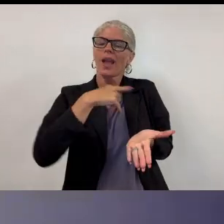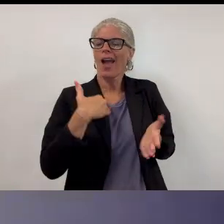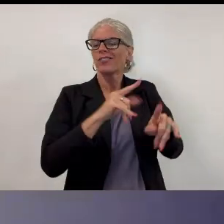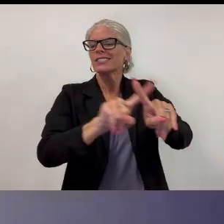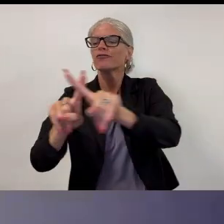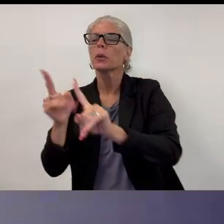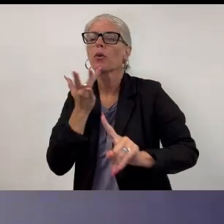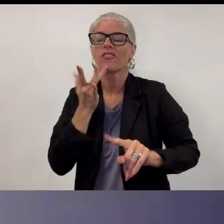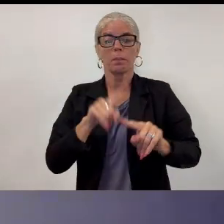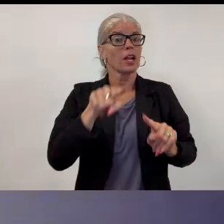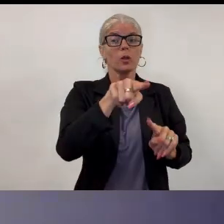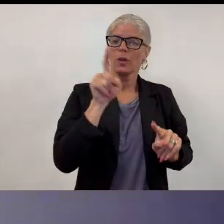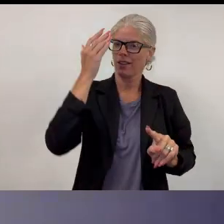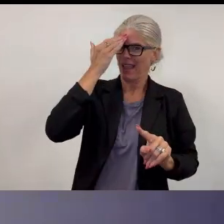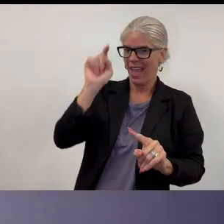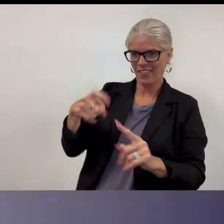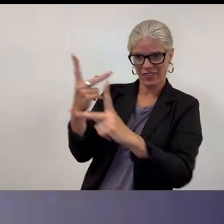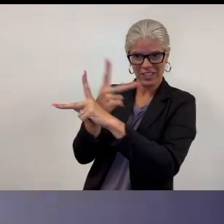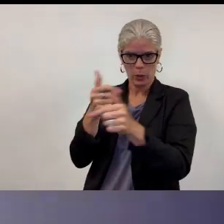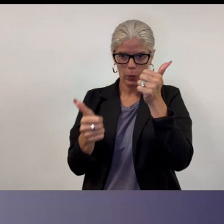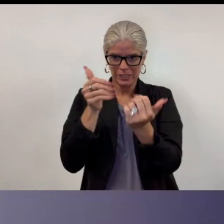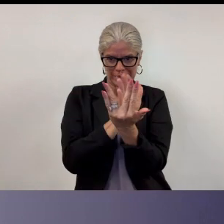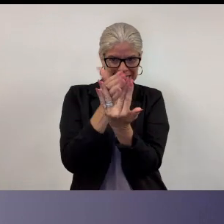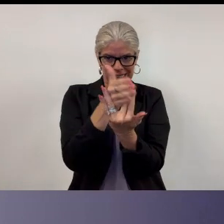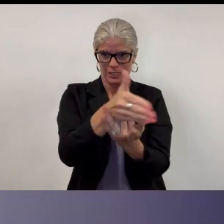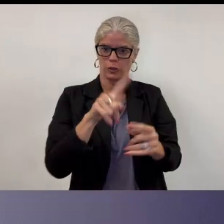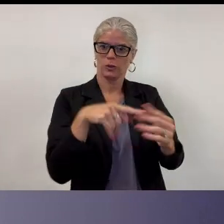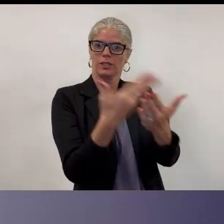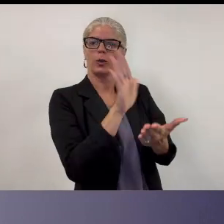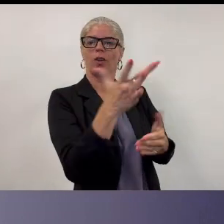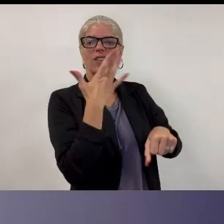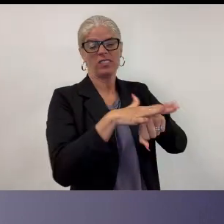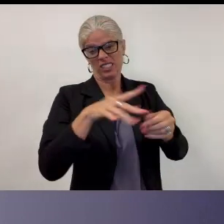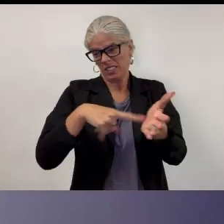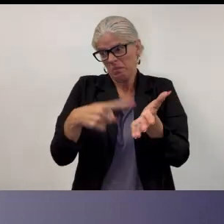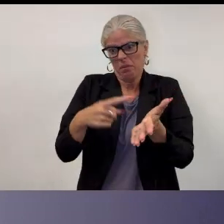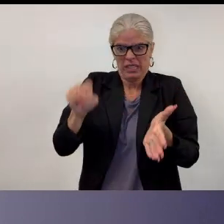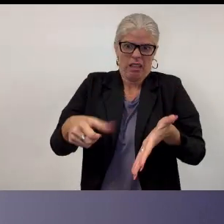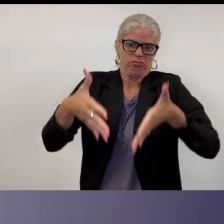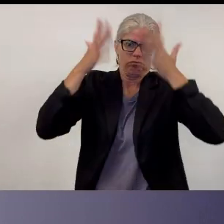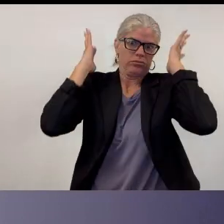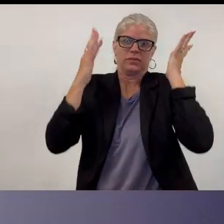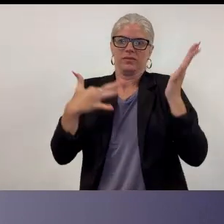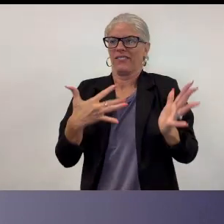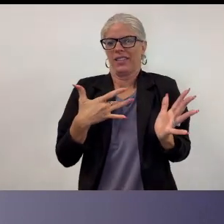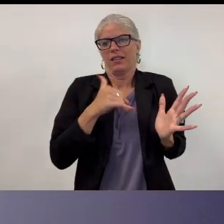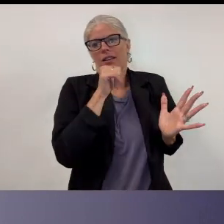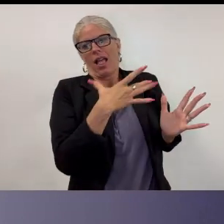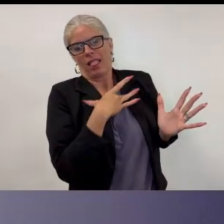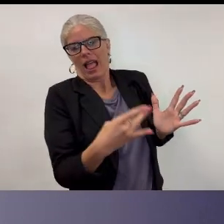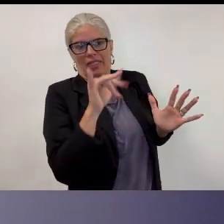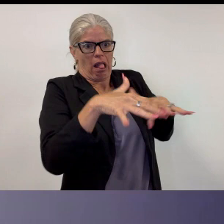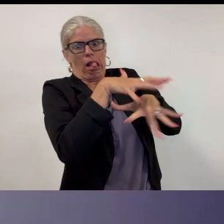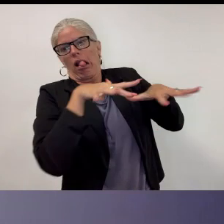want to be, there's sometimes you have different things, but you have to try to wind your way into these different restaurants. Sometimes it